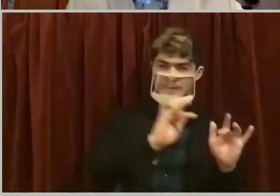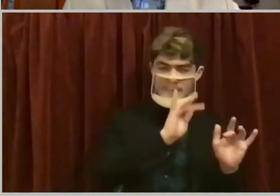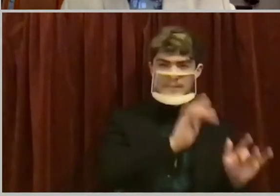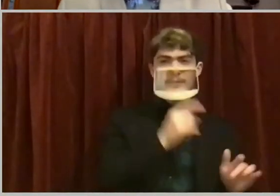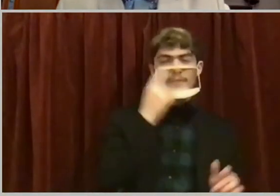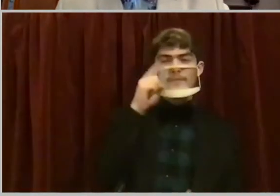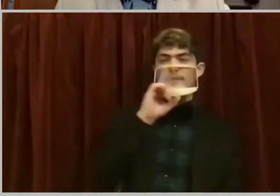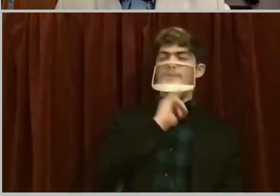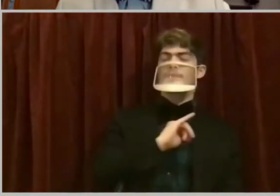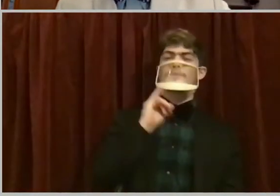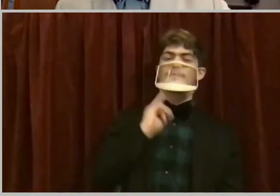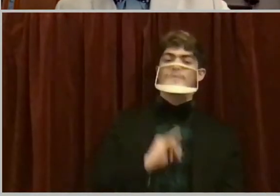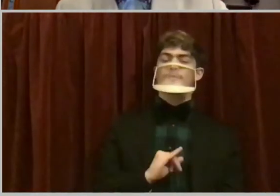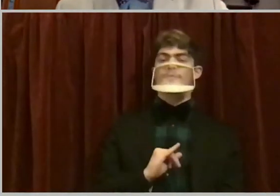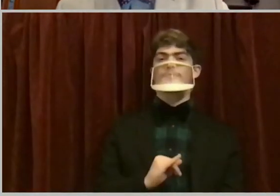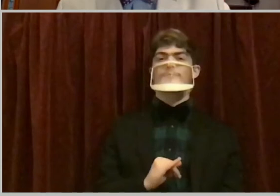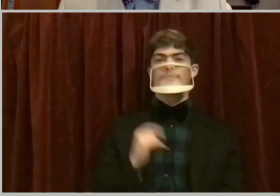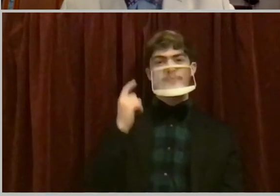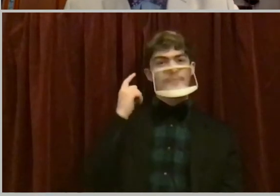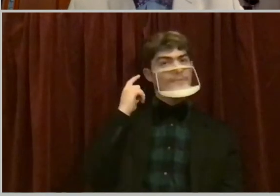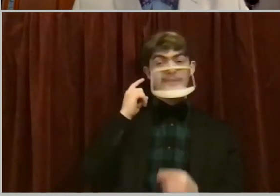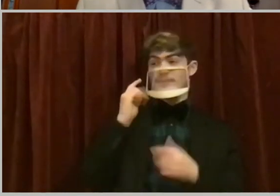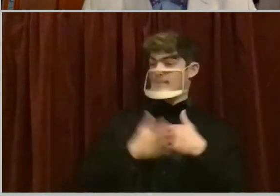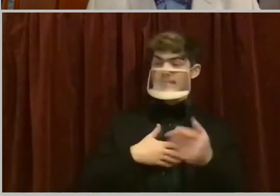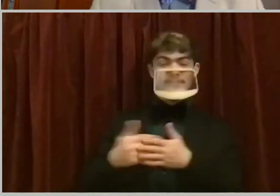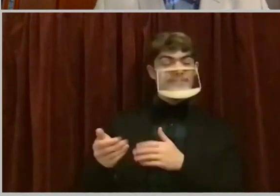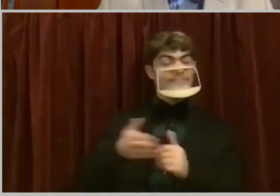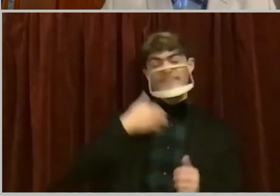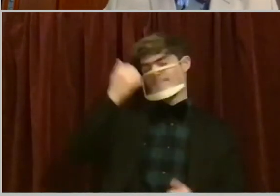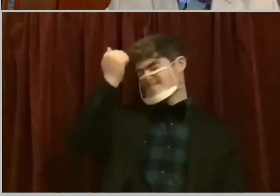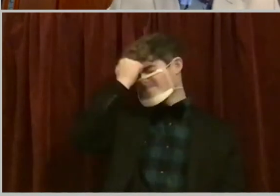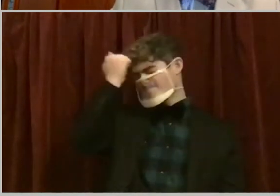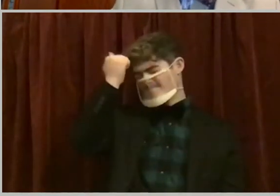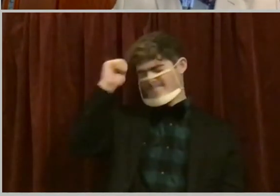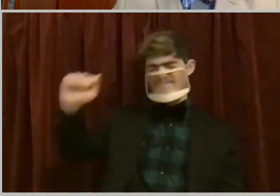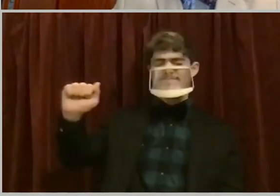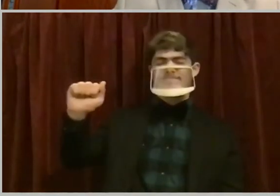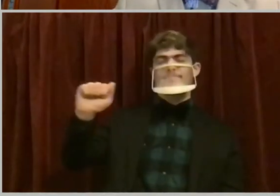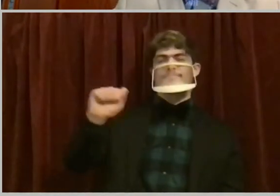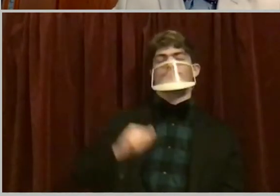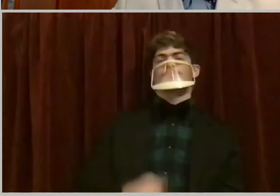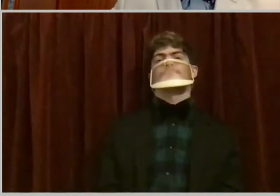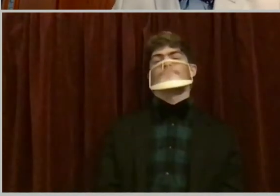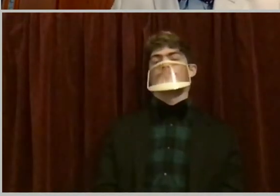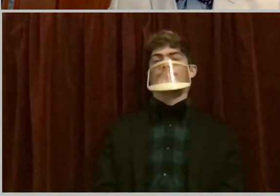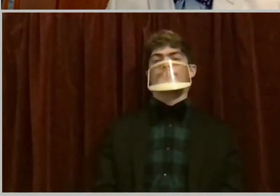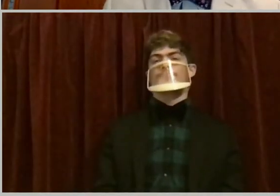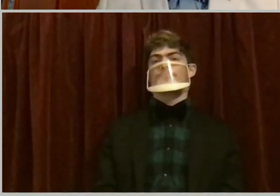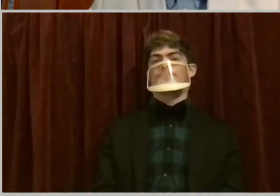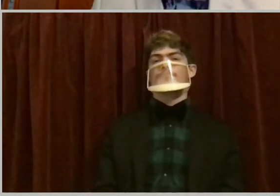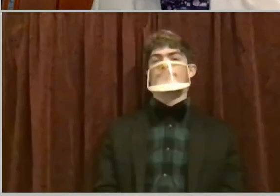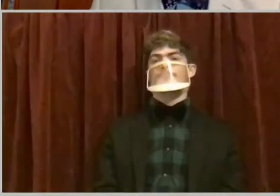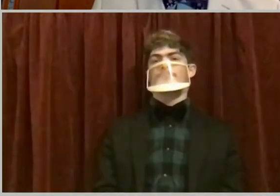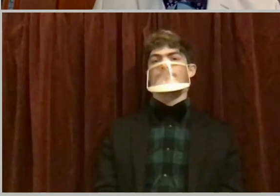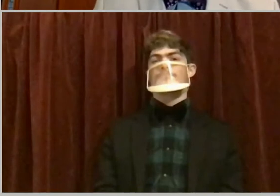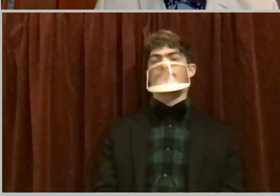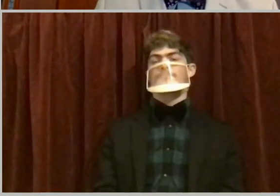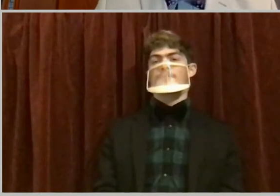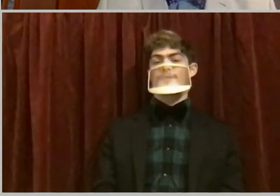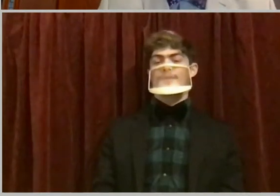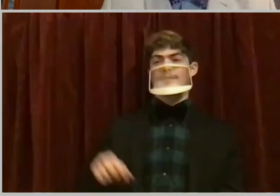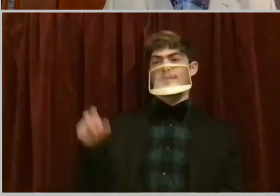their disobedience and rebellion. It was a sign of his compassion that he cherished